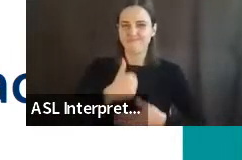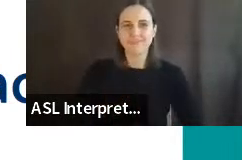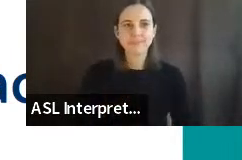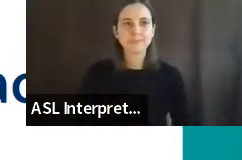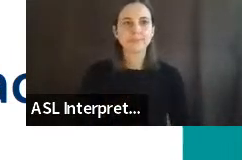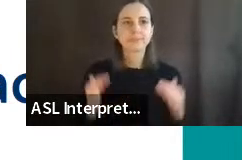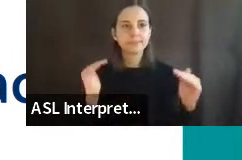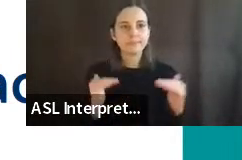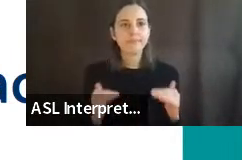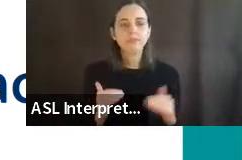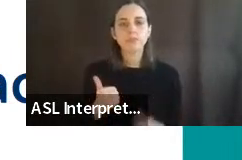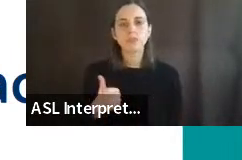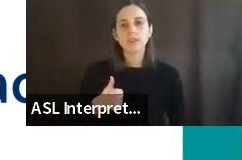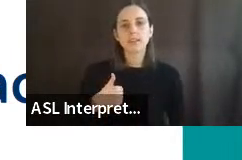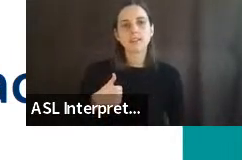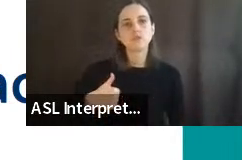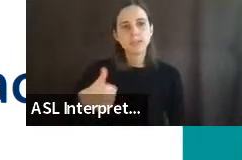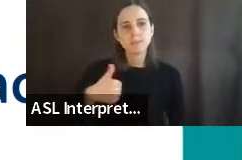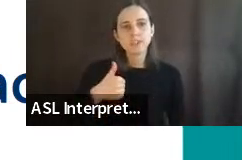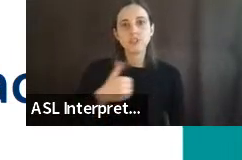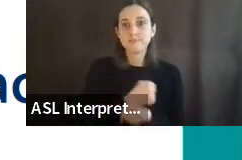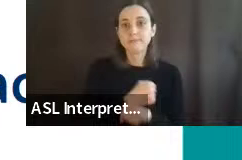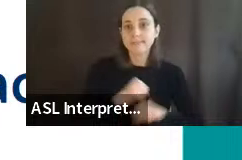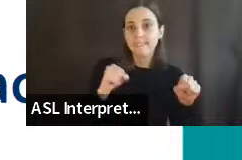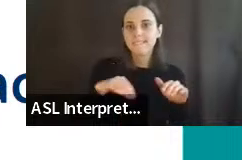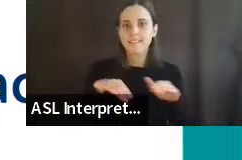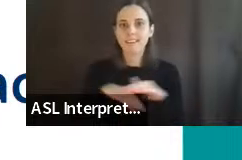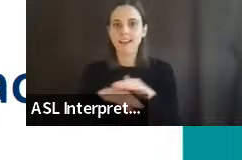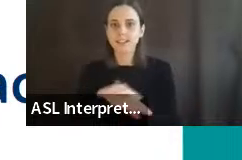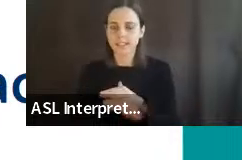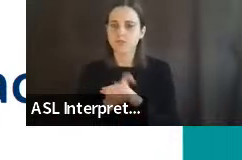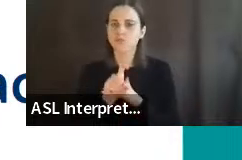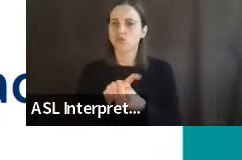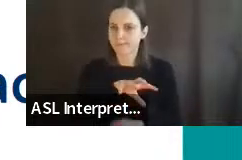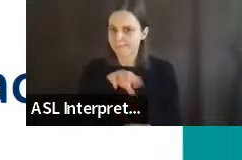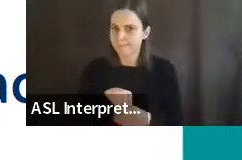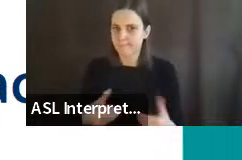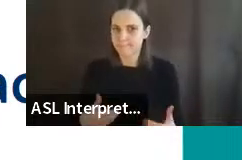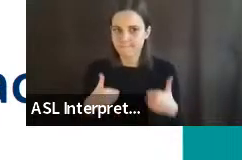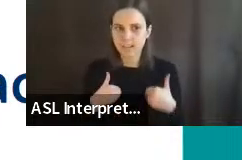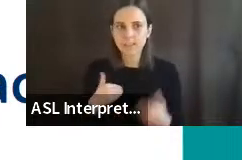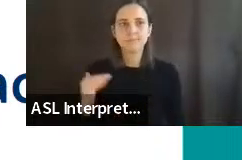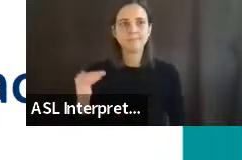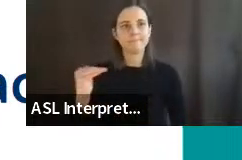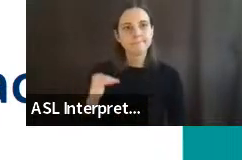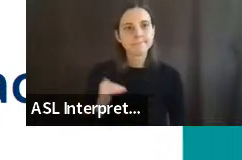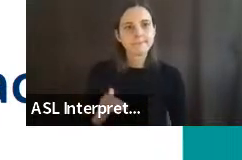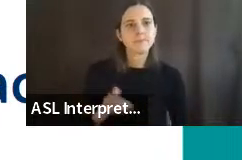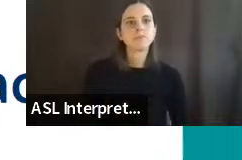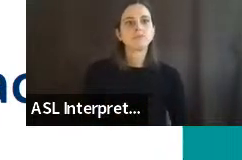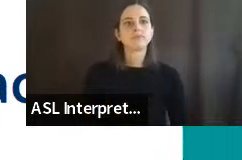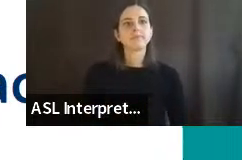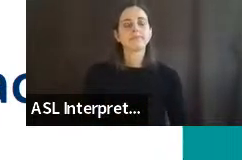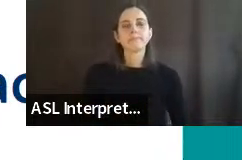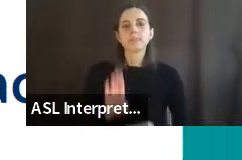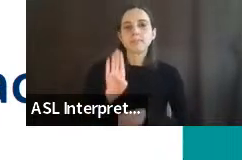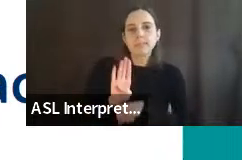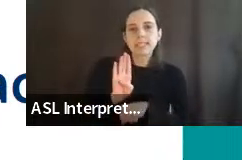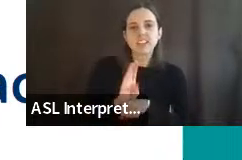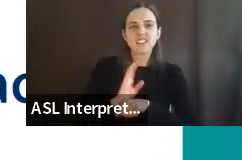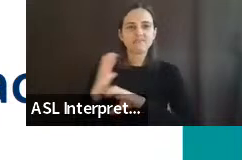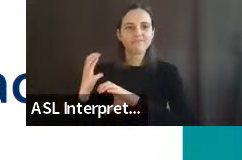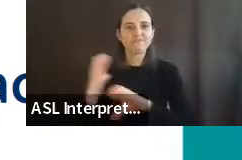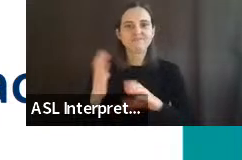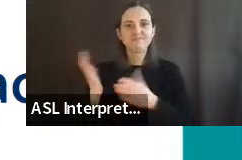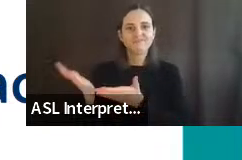safety and access should be considered. Keeping the commercial and freight industry up to date and hearing their concerns should be ongoing. And the